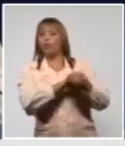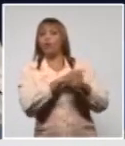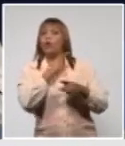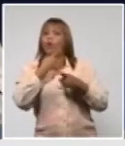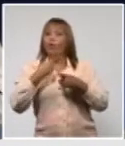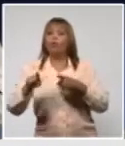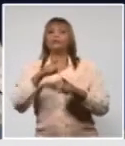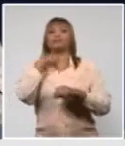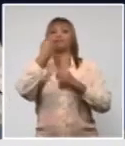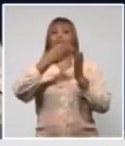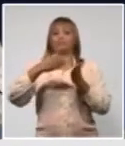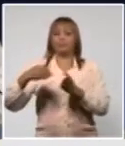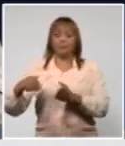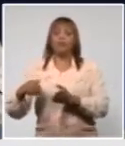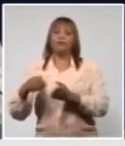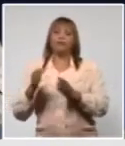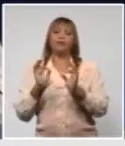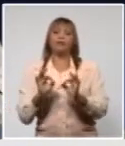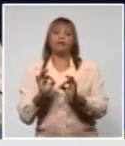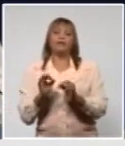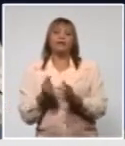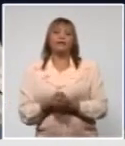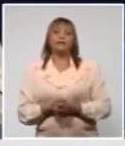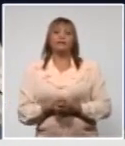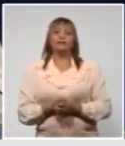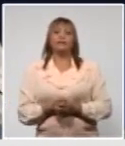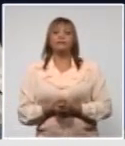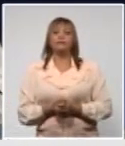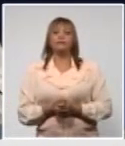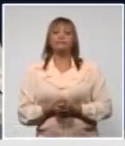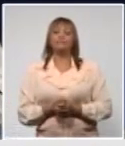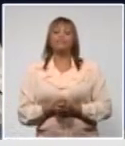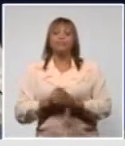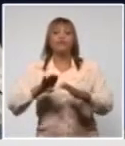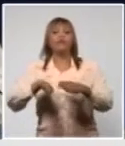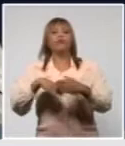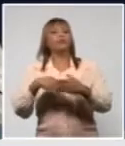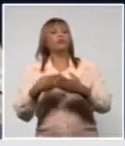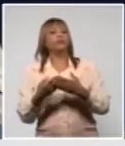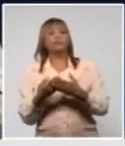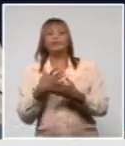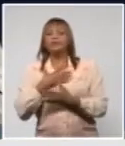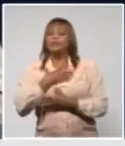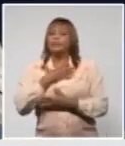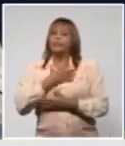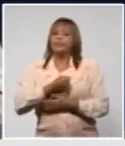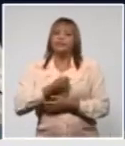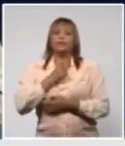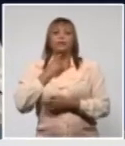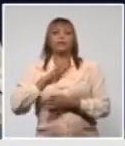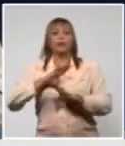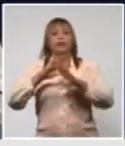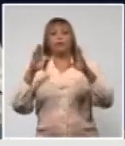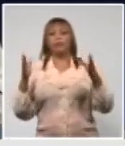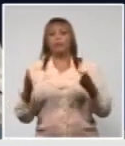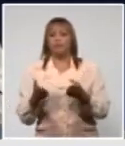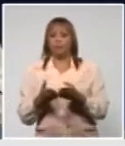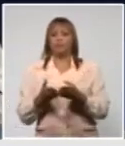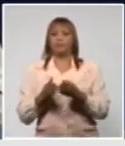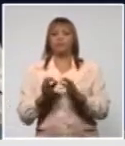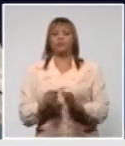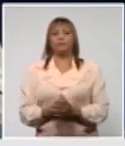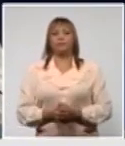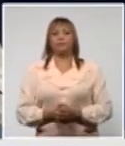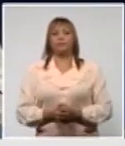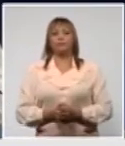today rest in Villa Clara's mausoleum. I reiterate, today's date is remembered worldwide, but along with